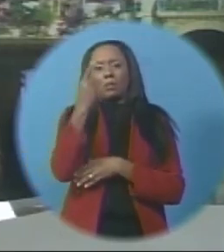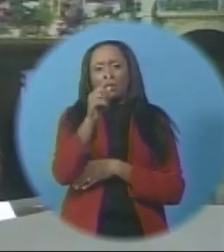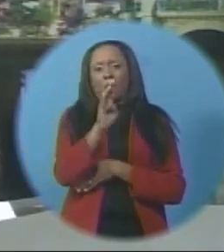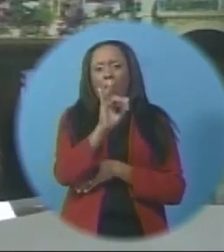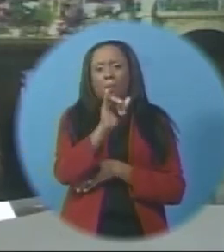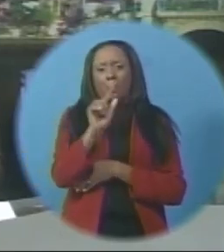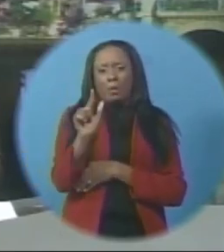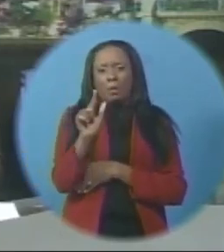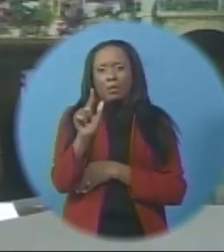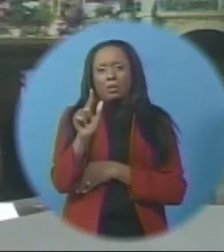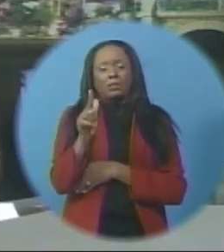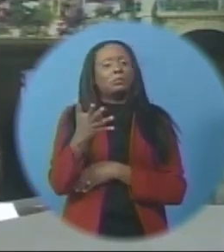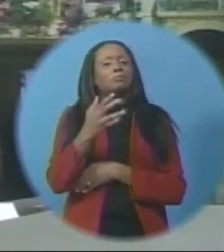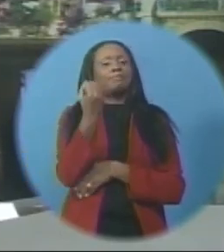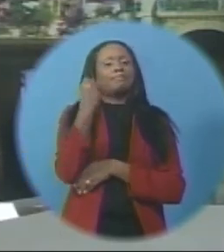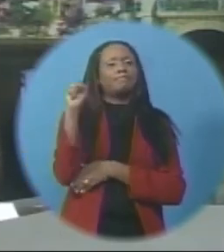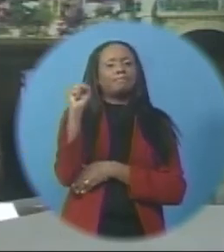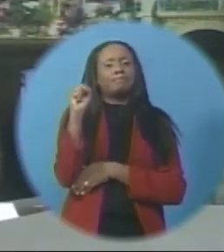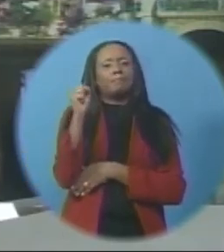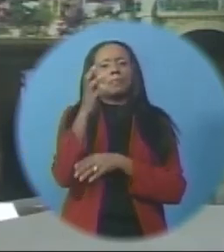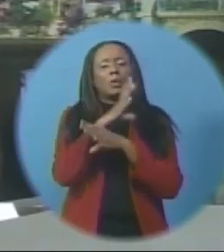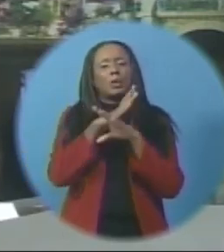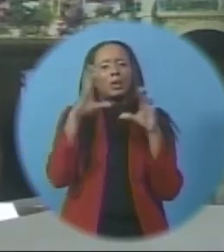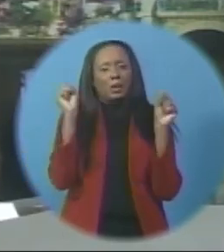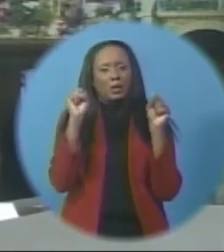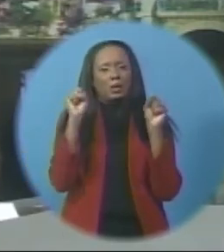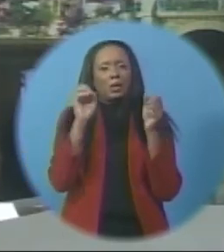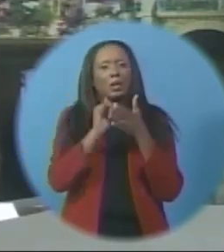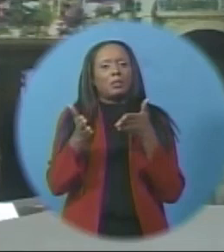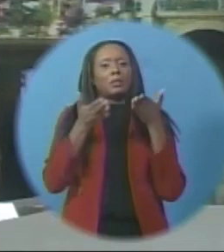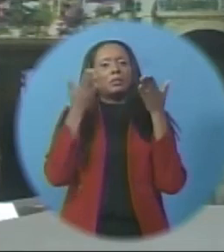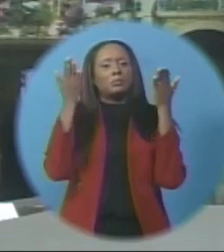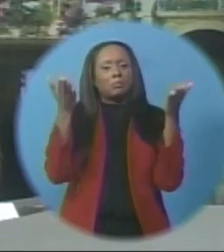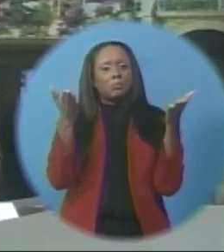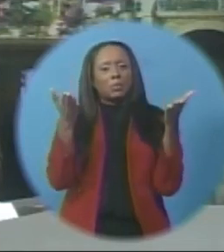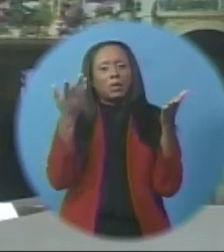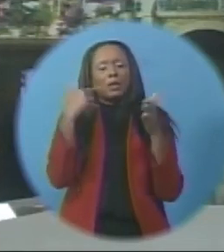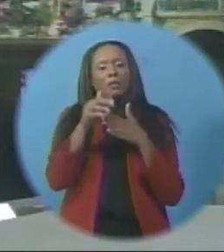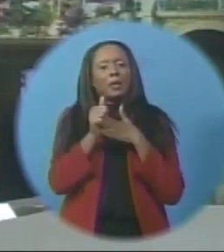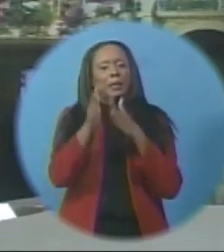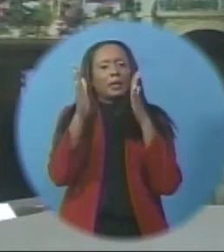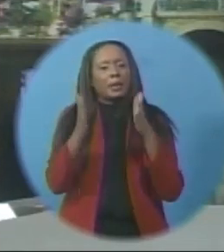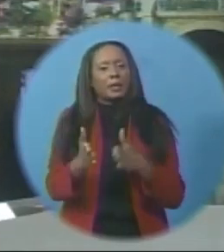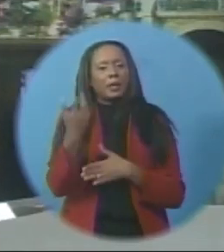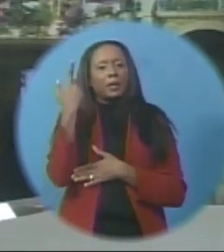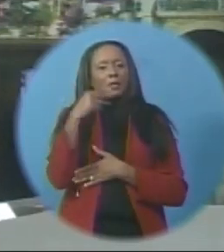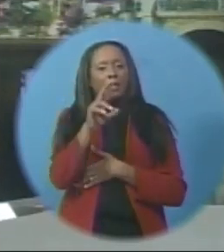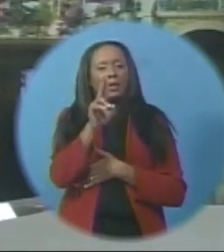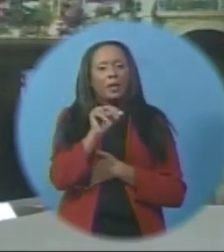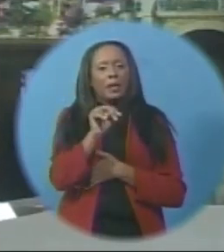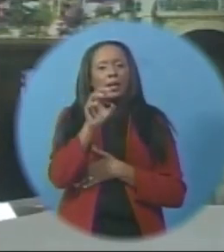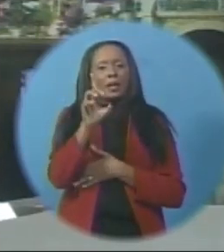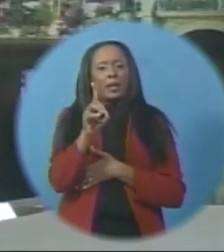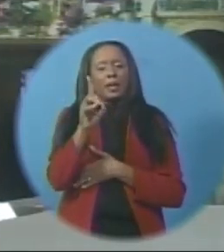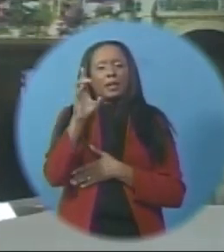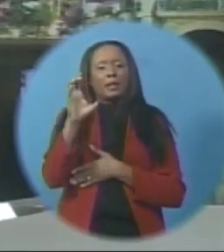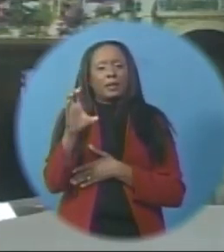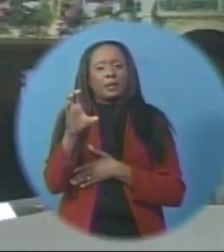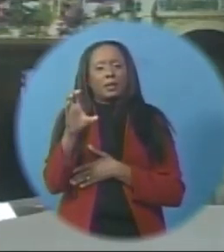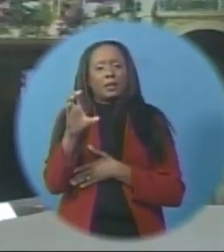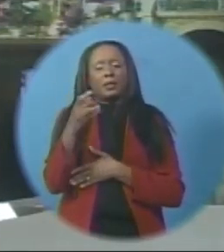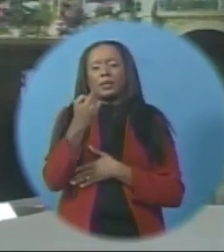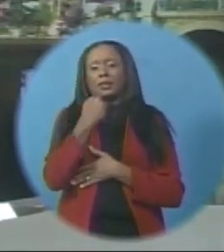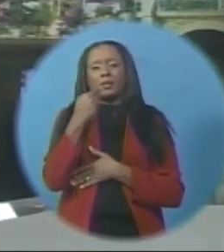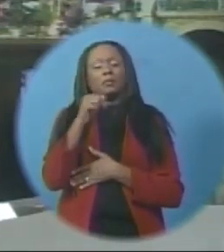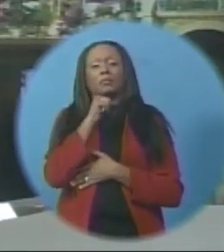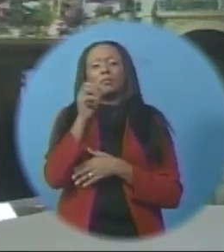the ruling by the President of the Senate, Chester Humphrey, that the presentation of the leader of the main opposition National Democratic Congress,